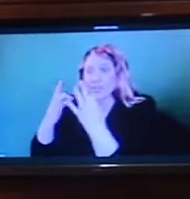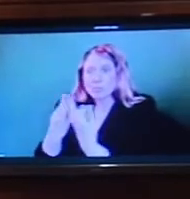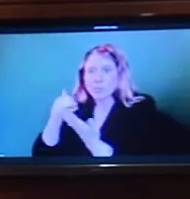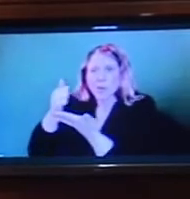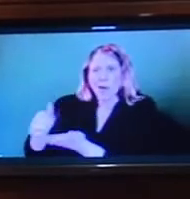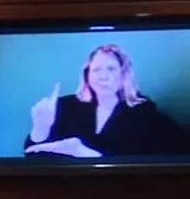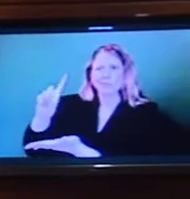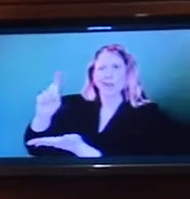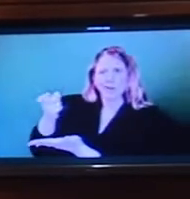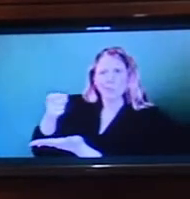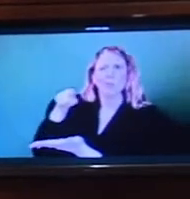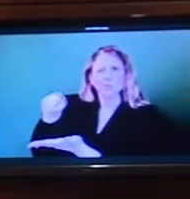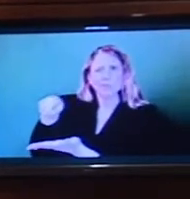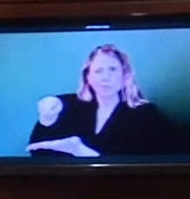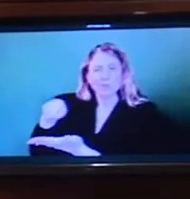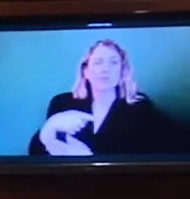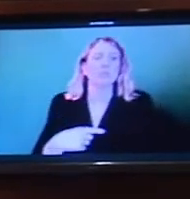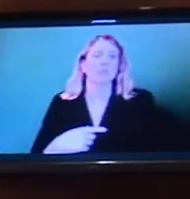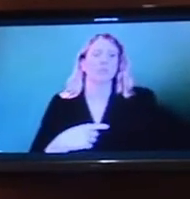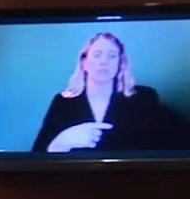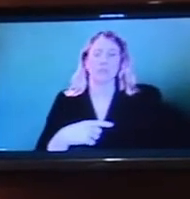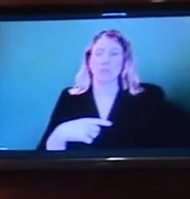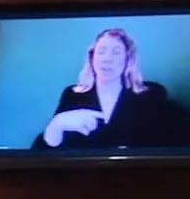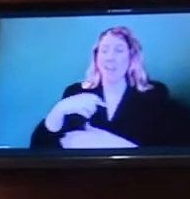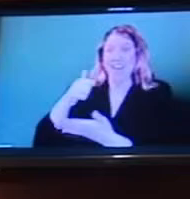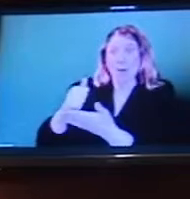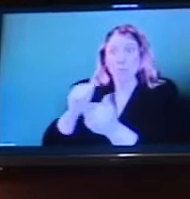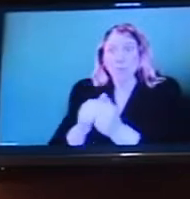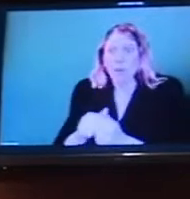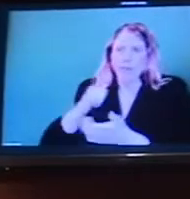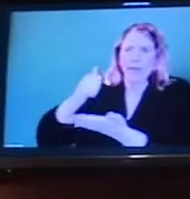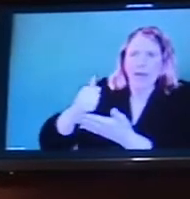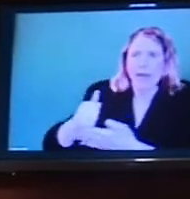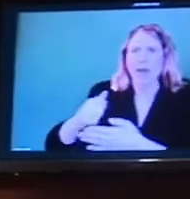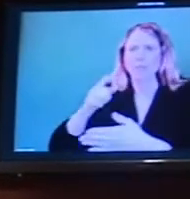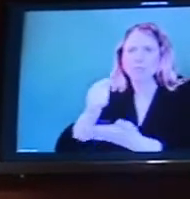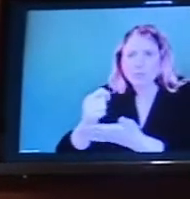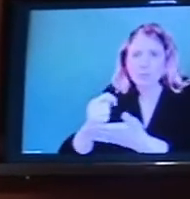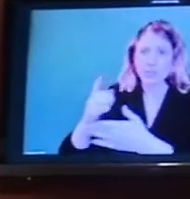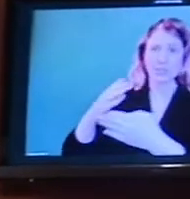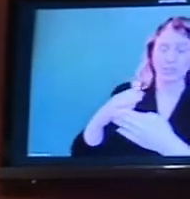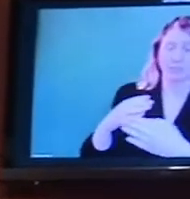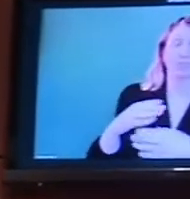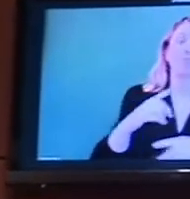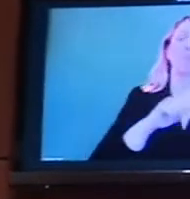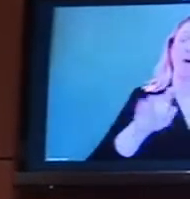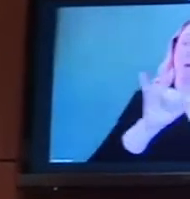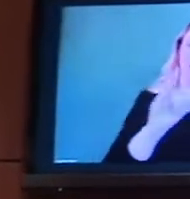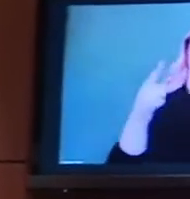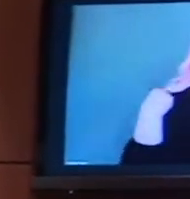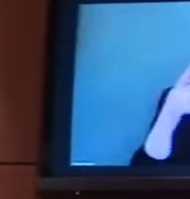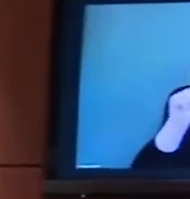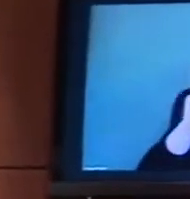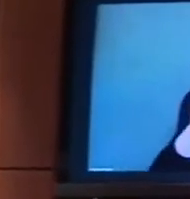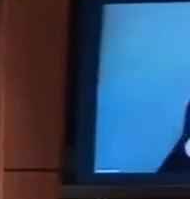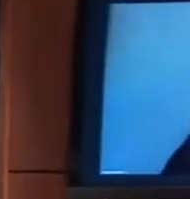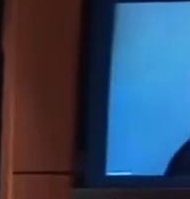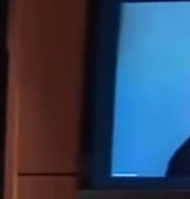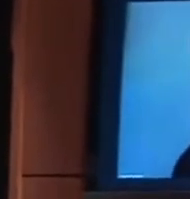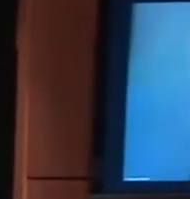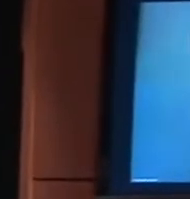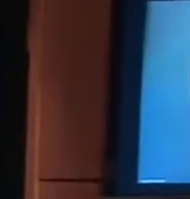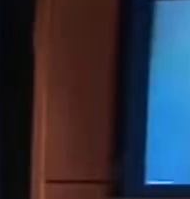and to interventions and treatments, but also for the last 20-plus years as the director of the New